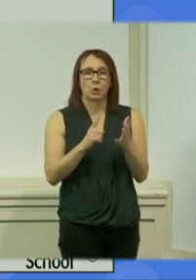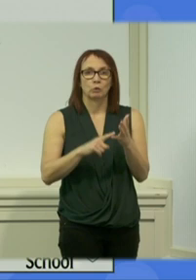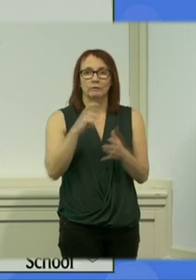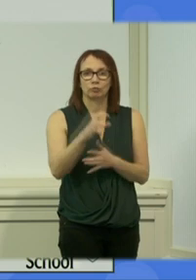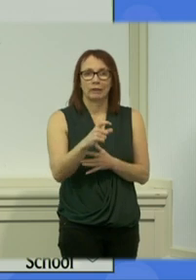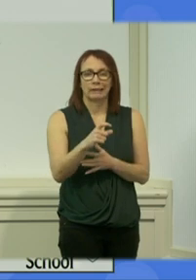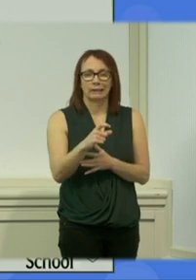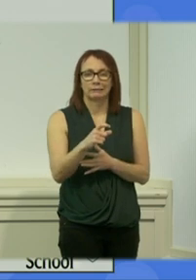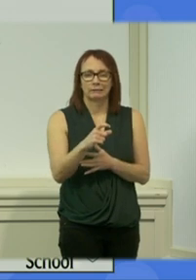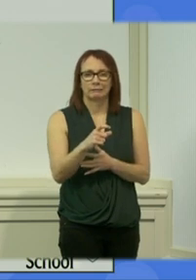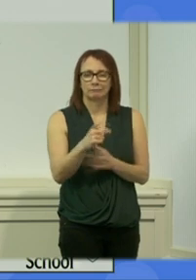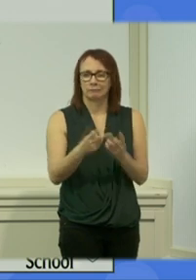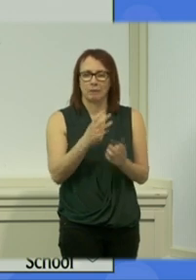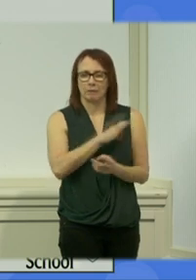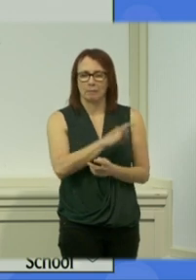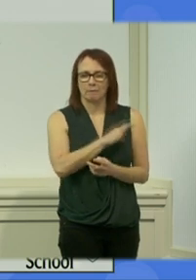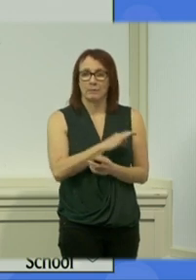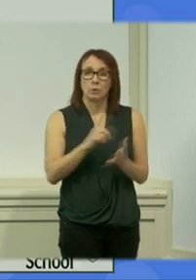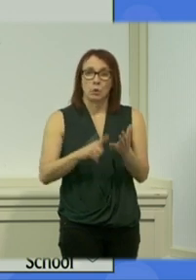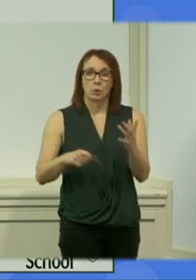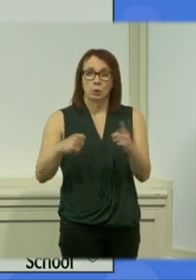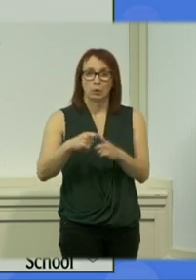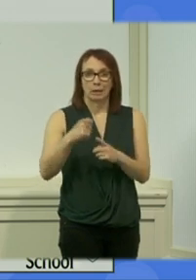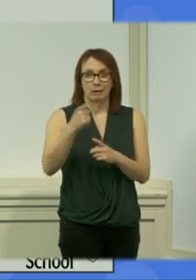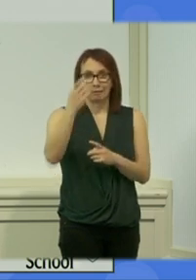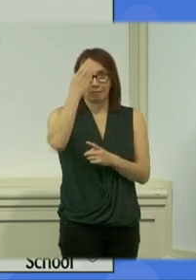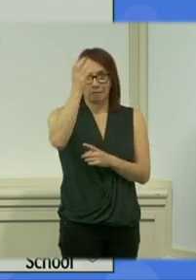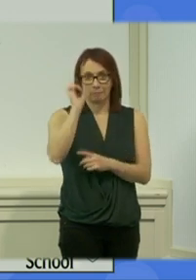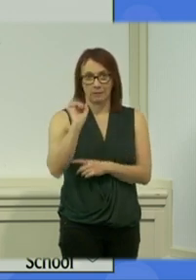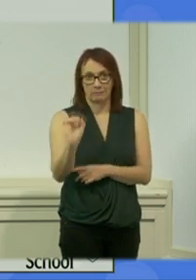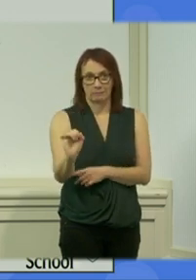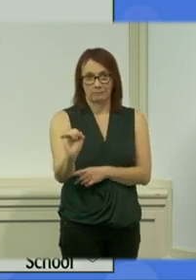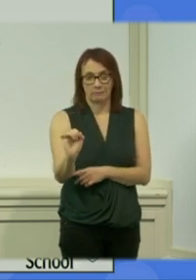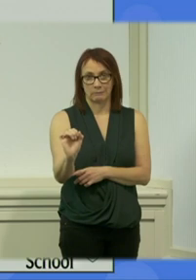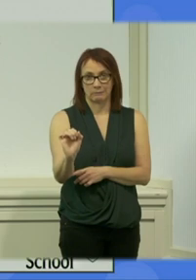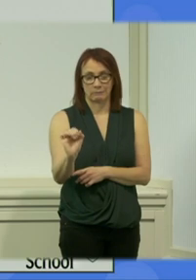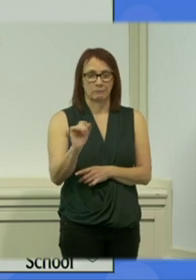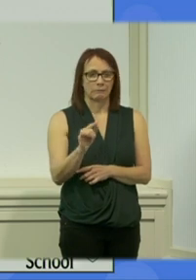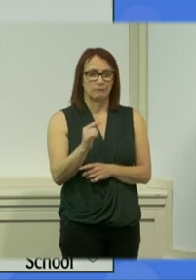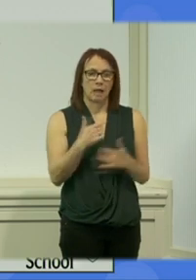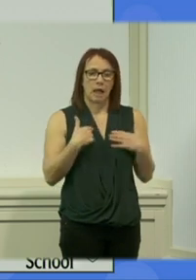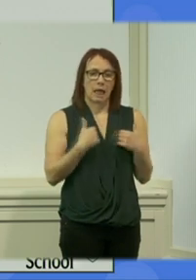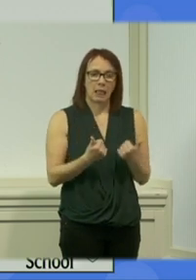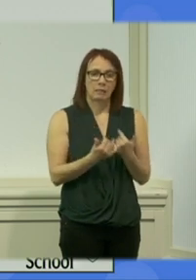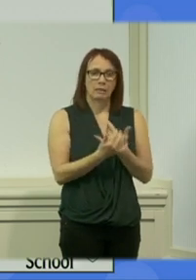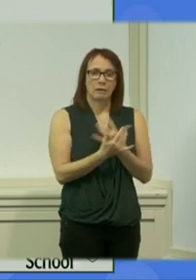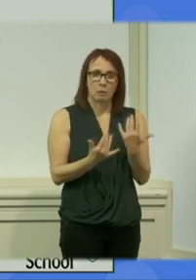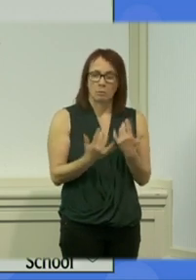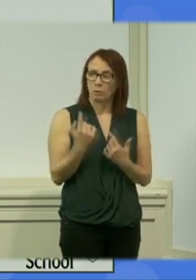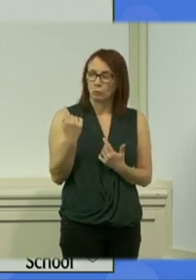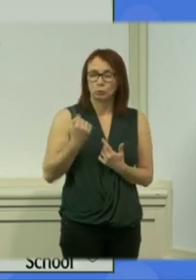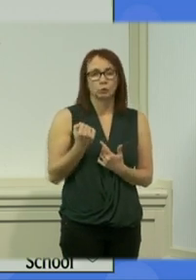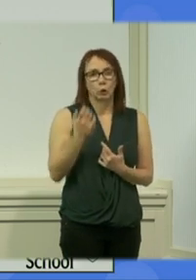and so on. UK government mainly. There's the amount that's spent on health, Scottish